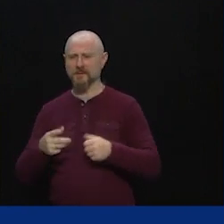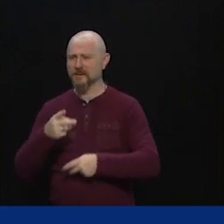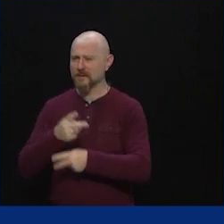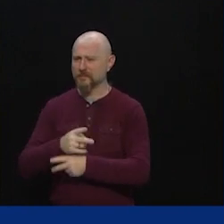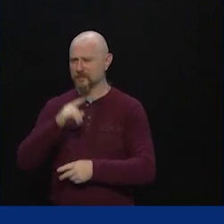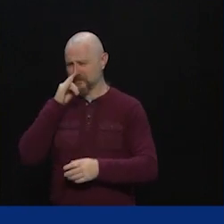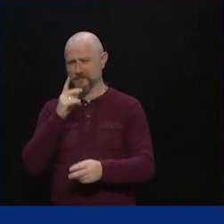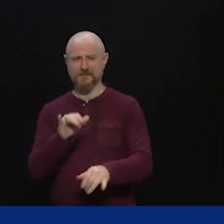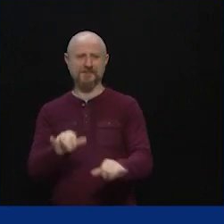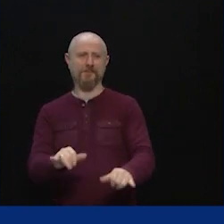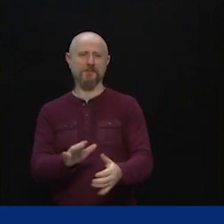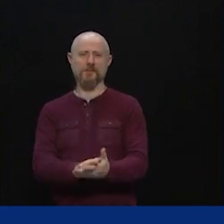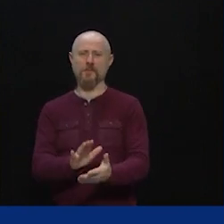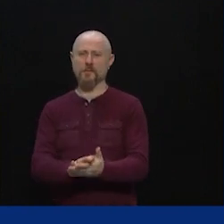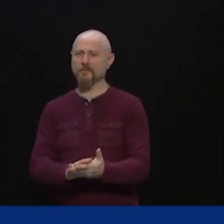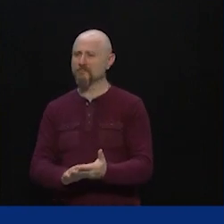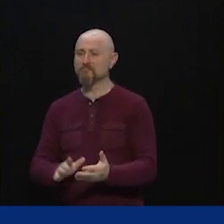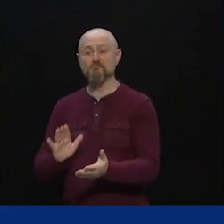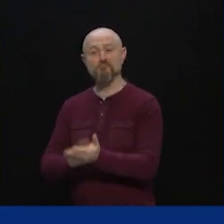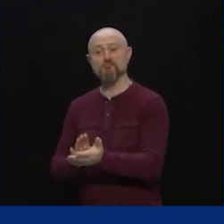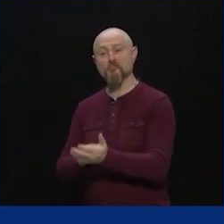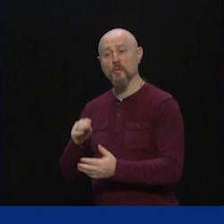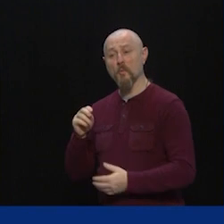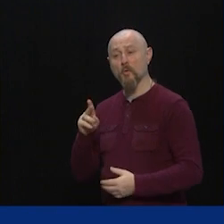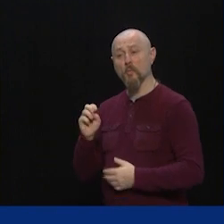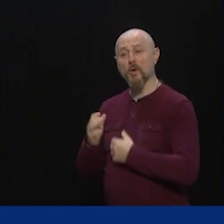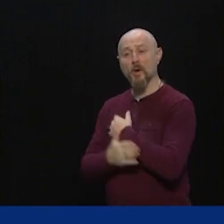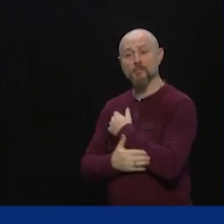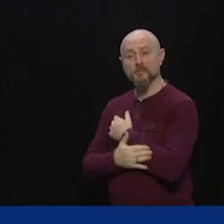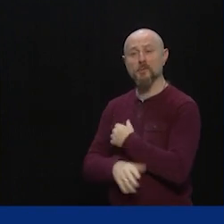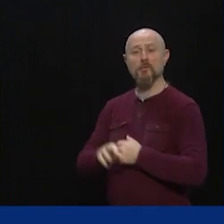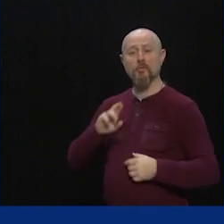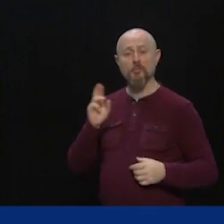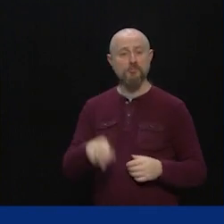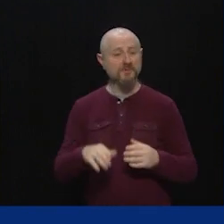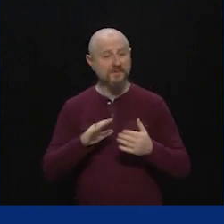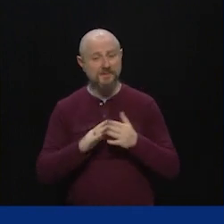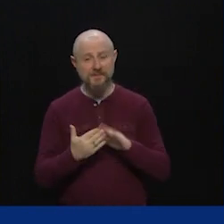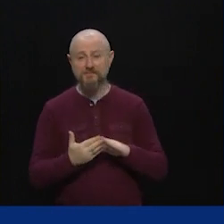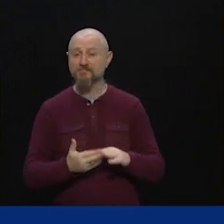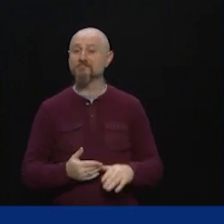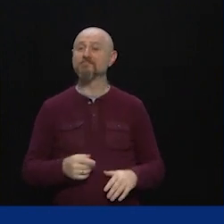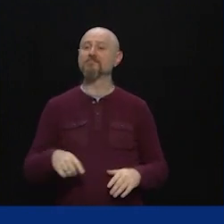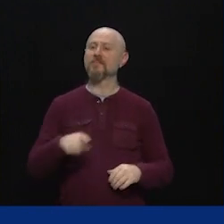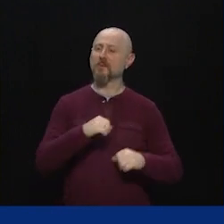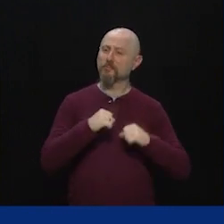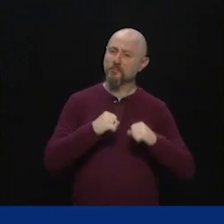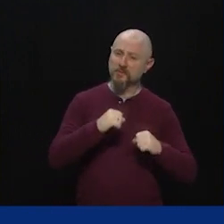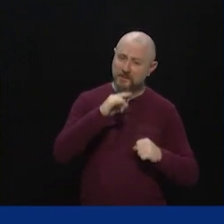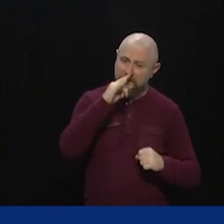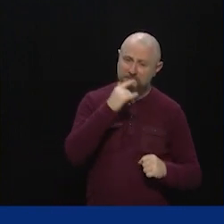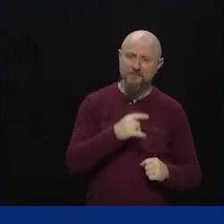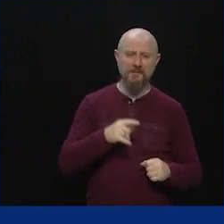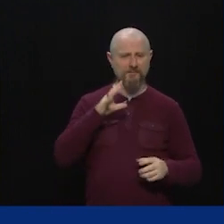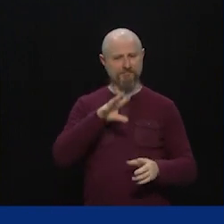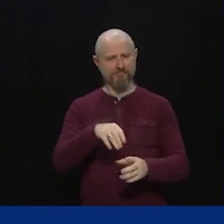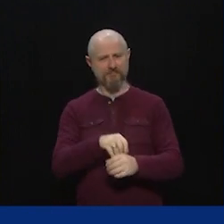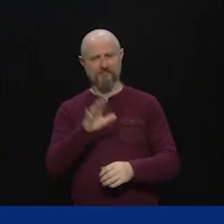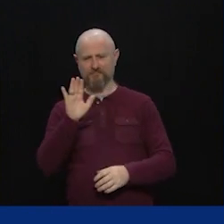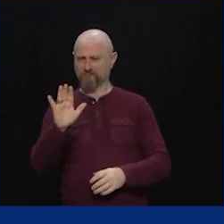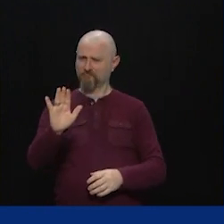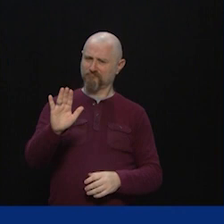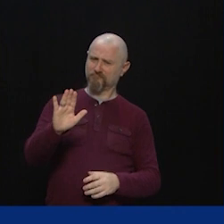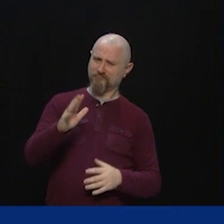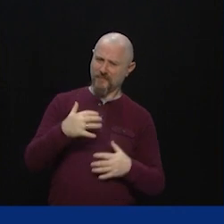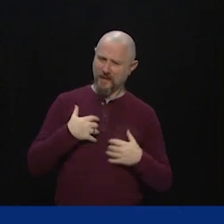County, the city of Rochester, we're doing the right thing, protecting our kids, but also knowing that part of their health is their emotional health. And